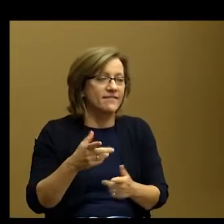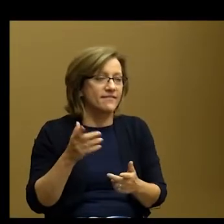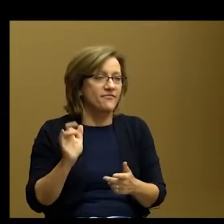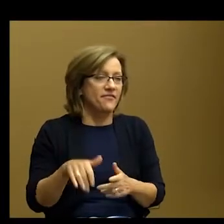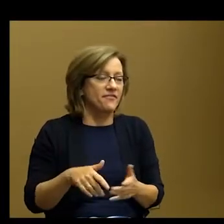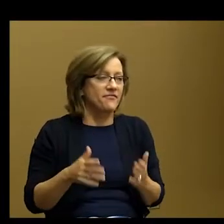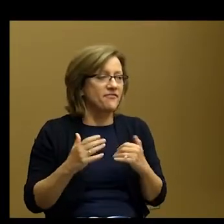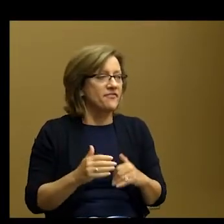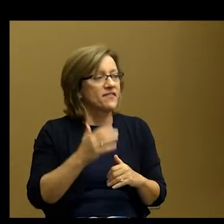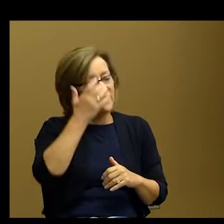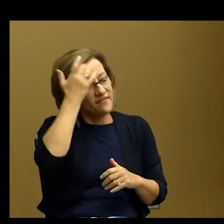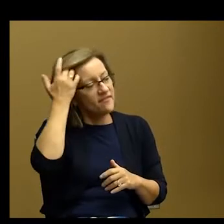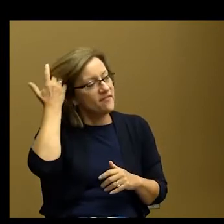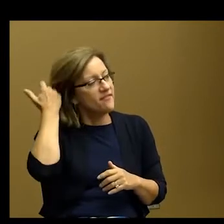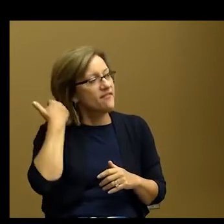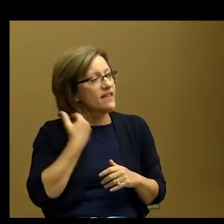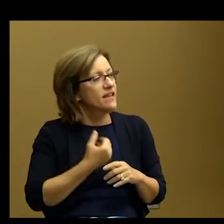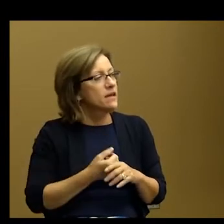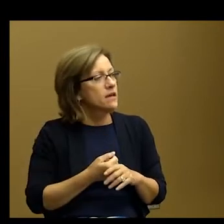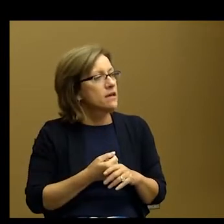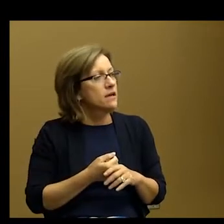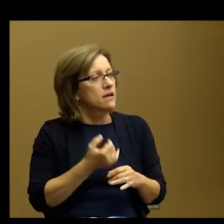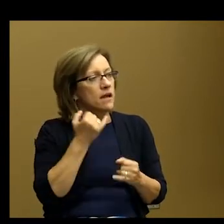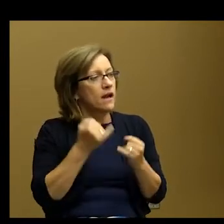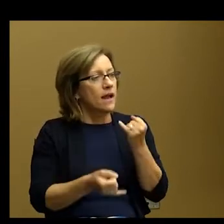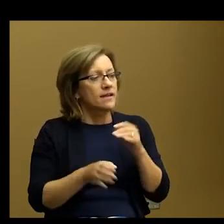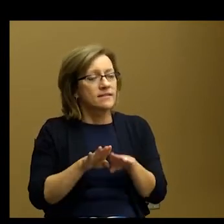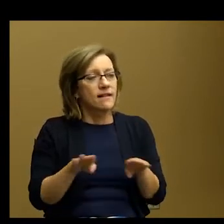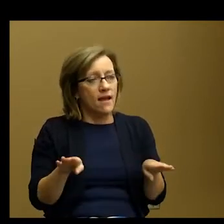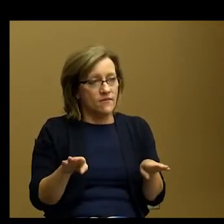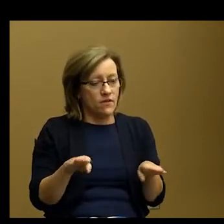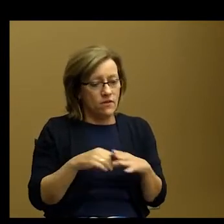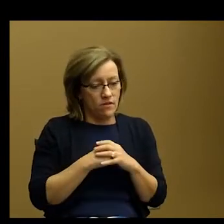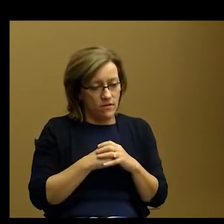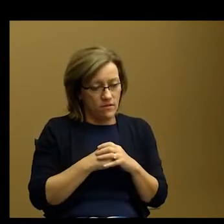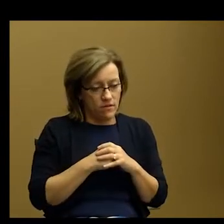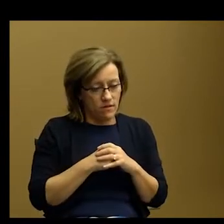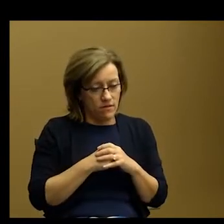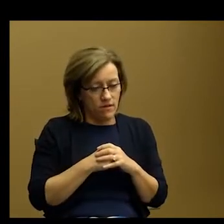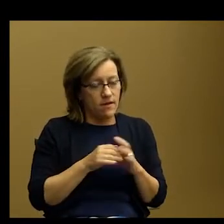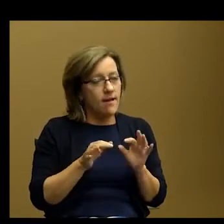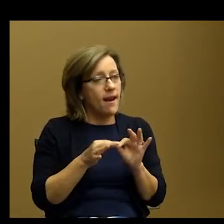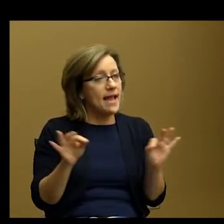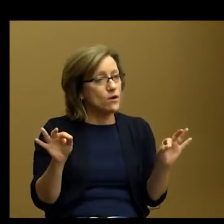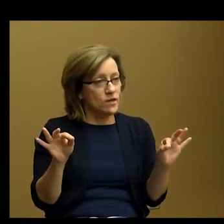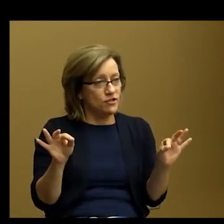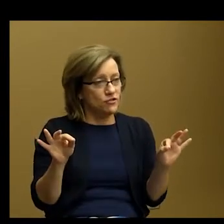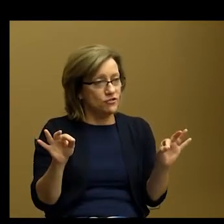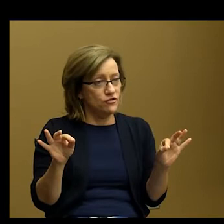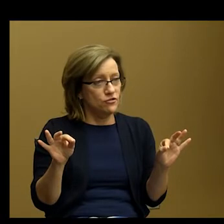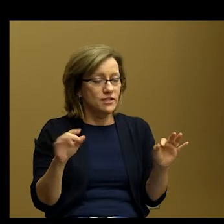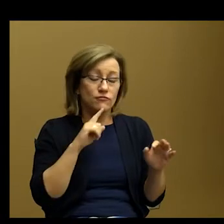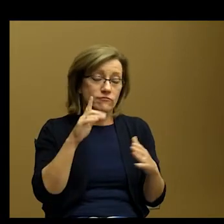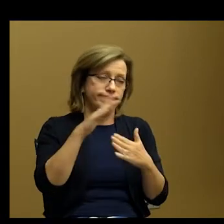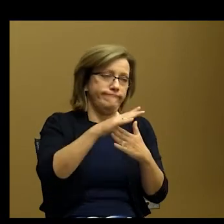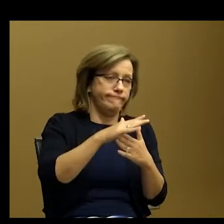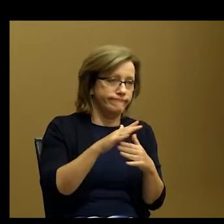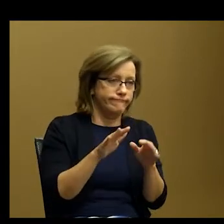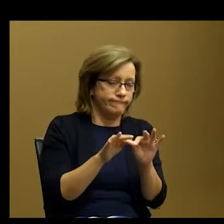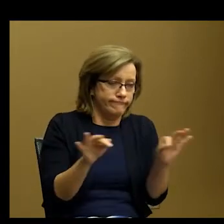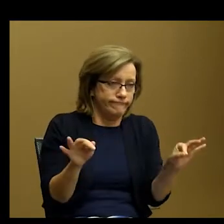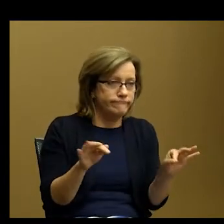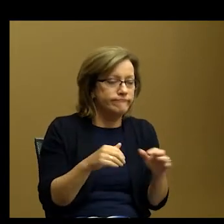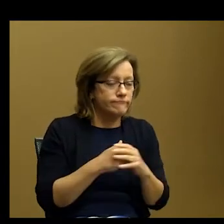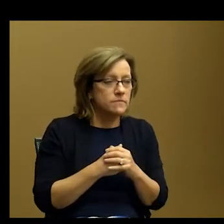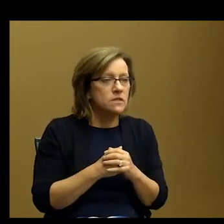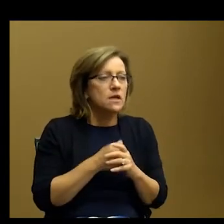Okay, and then we get to the last level, which is then language. So, and that's not